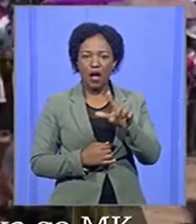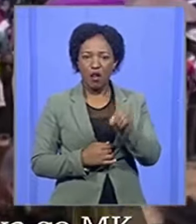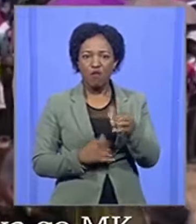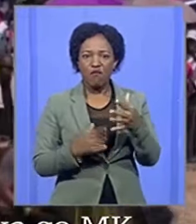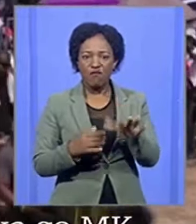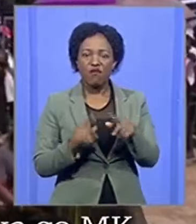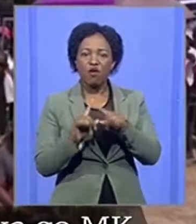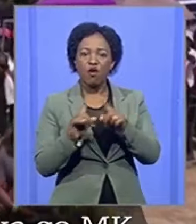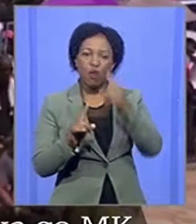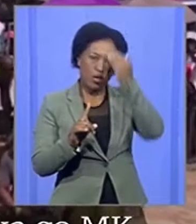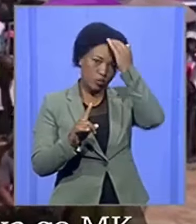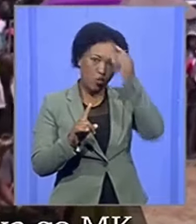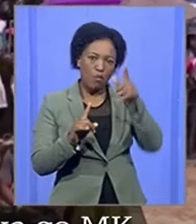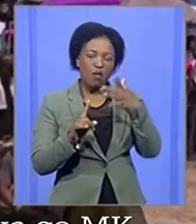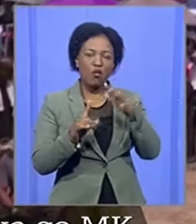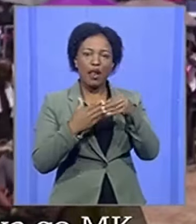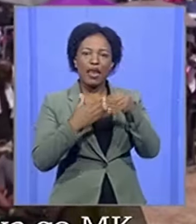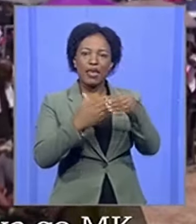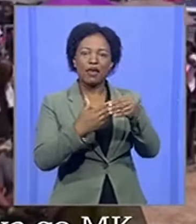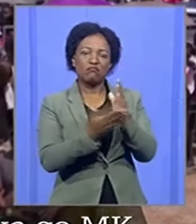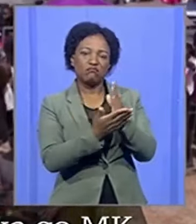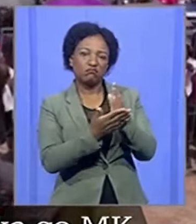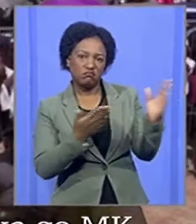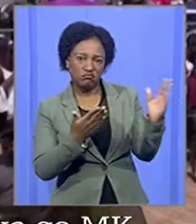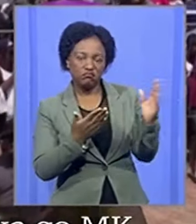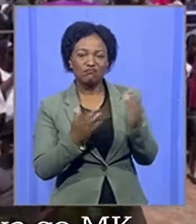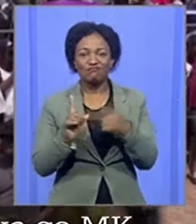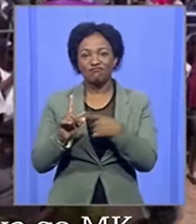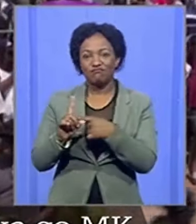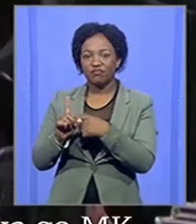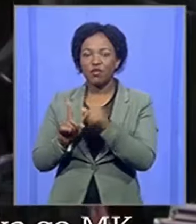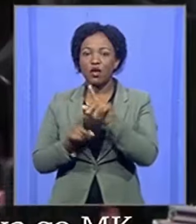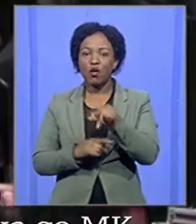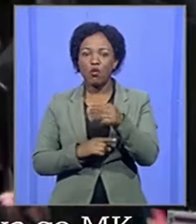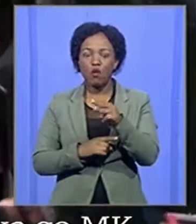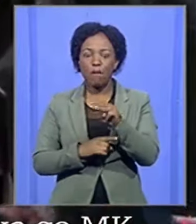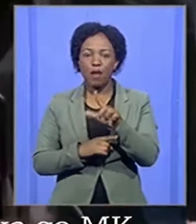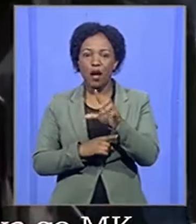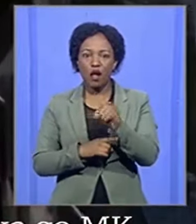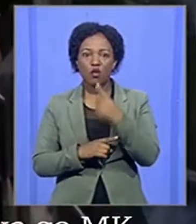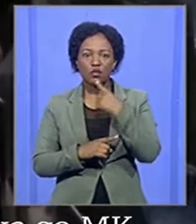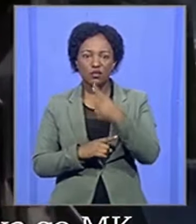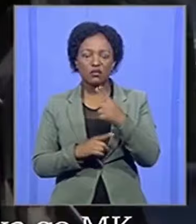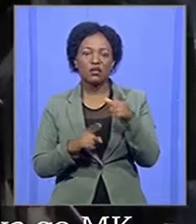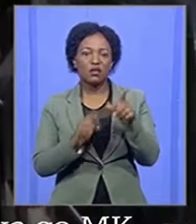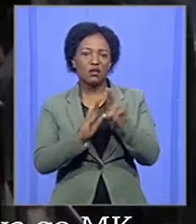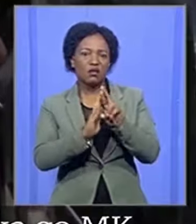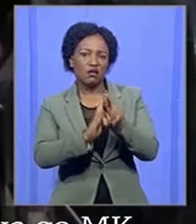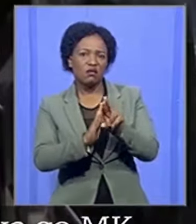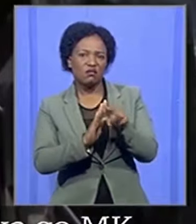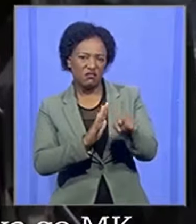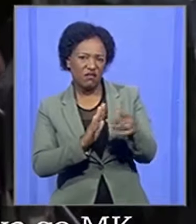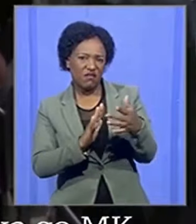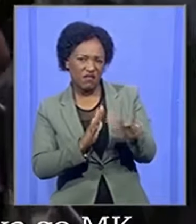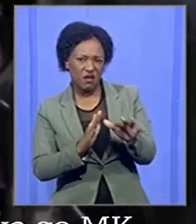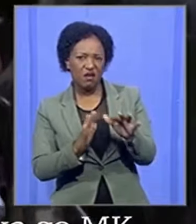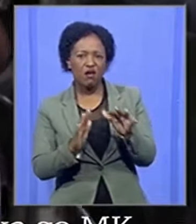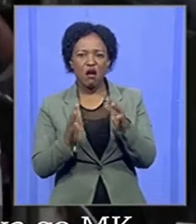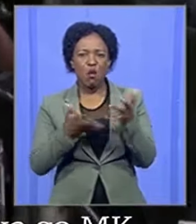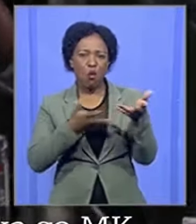ka moetapele wa mokgatlo ka ponyo ya leihlo. Khumalo o bolela gore Zuma o tsorame maemo ao ka bomenetša. Polelo ya